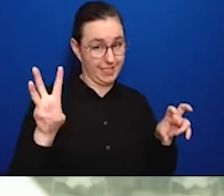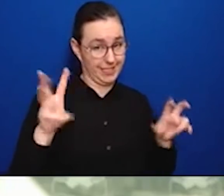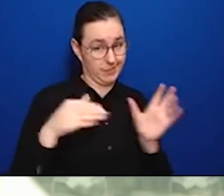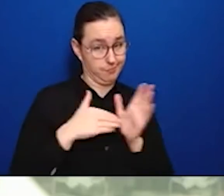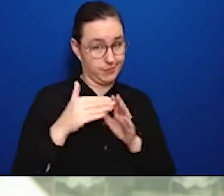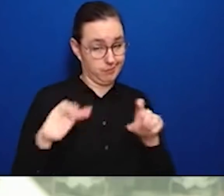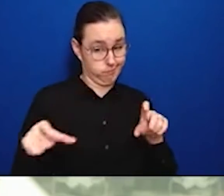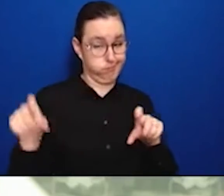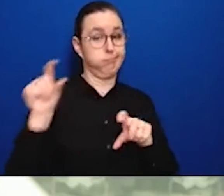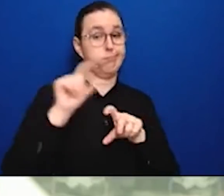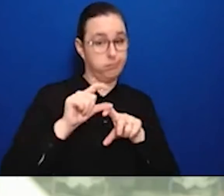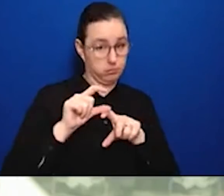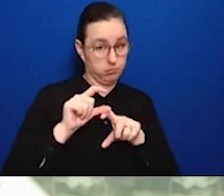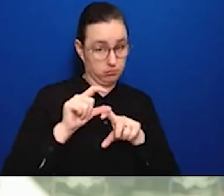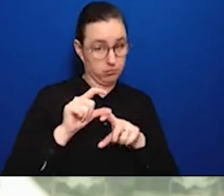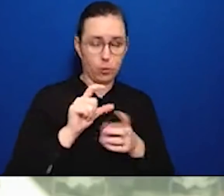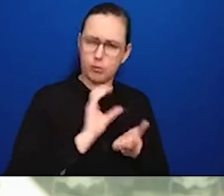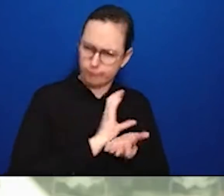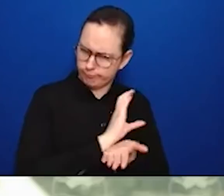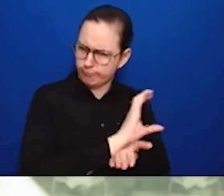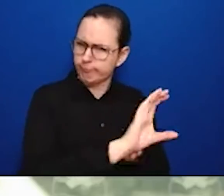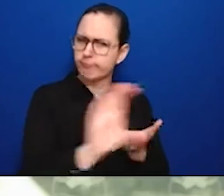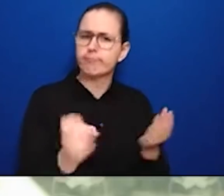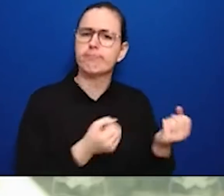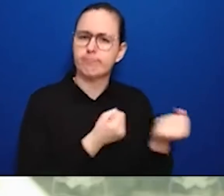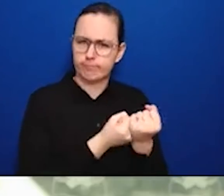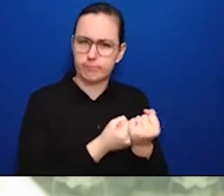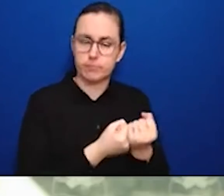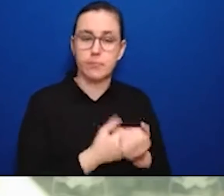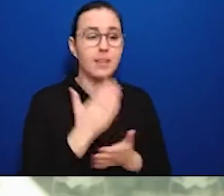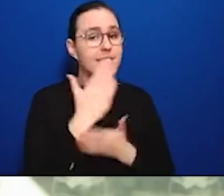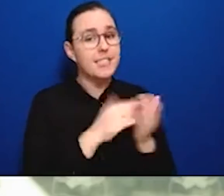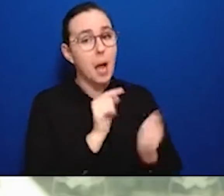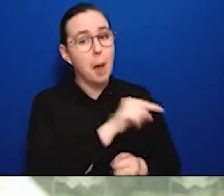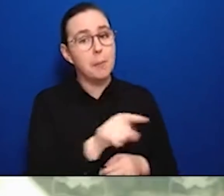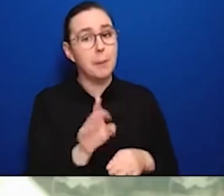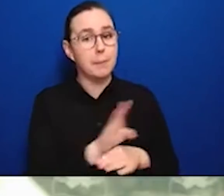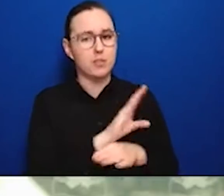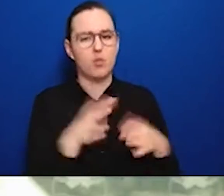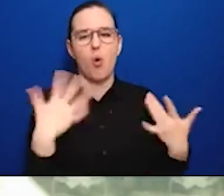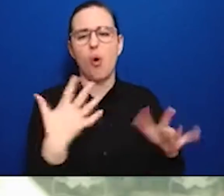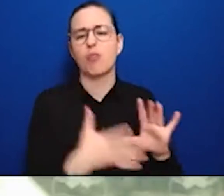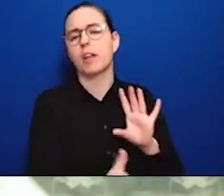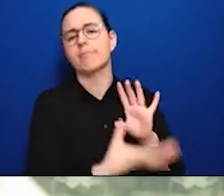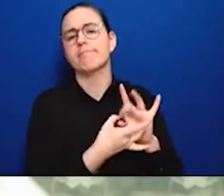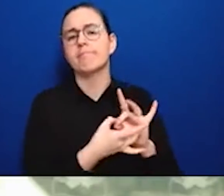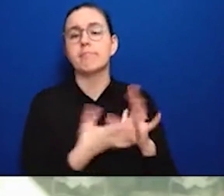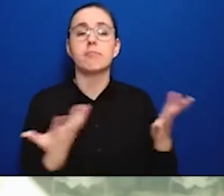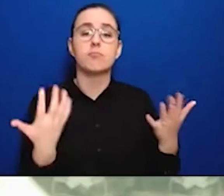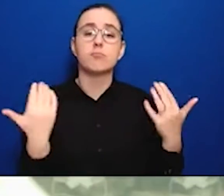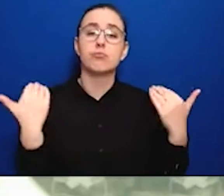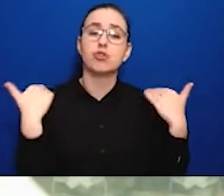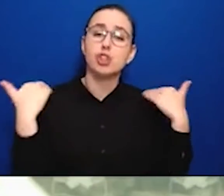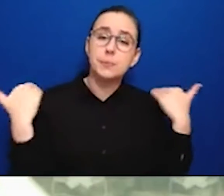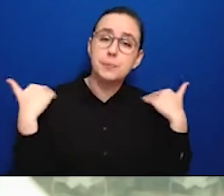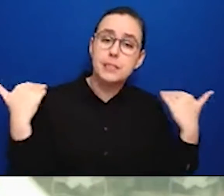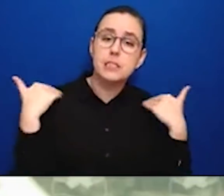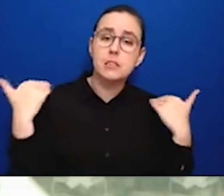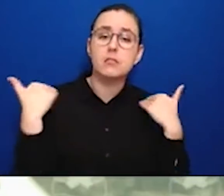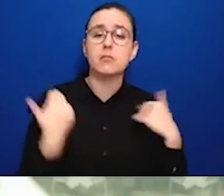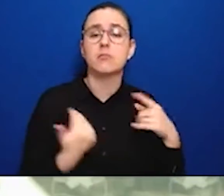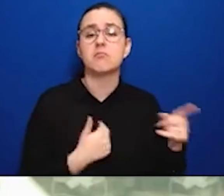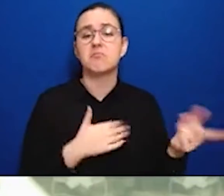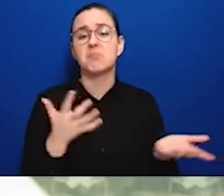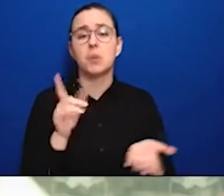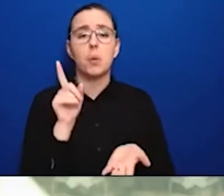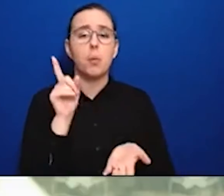already come through the system, for example, just gyms alone, about 1,100 of them have already accessed either the small and medium-sized grant program